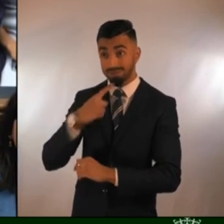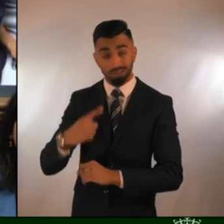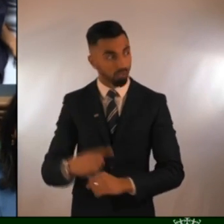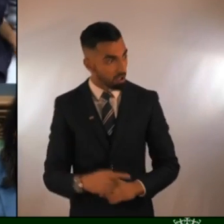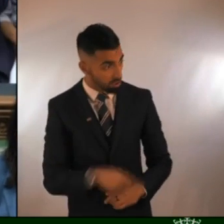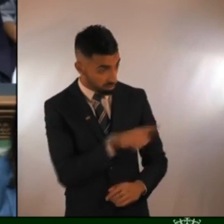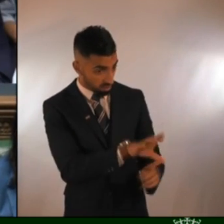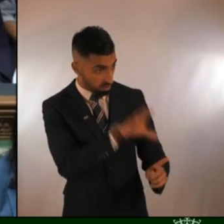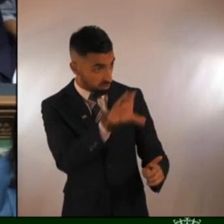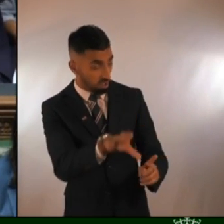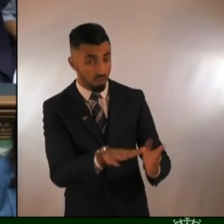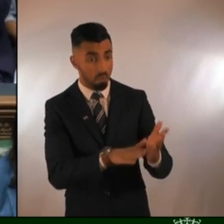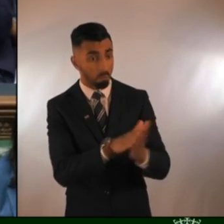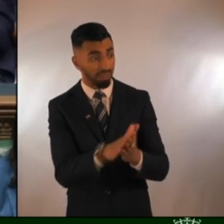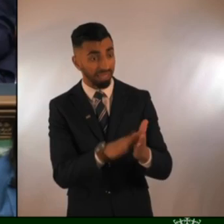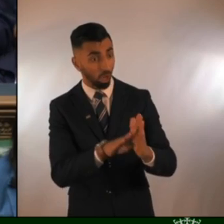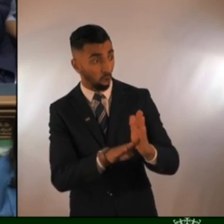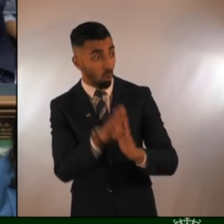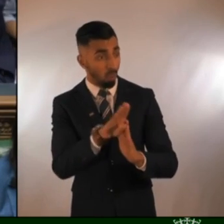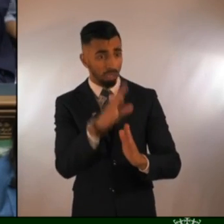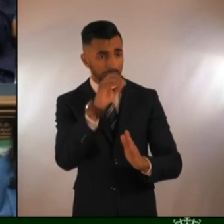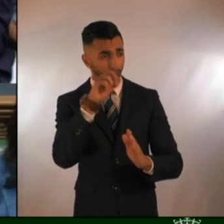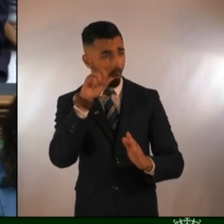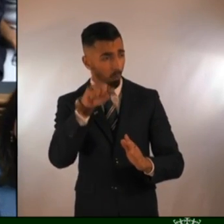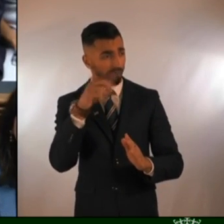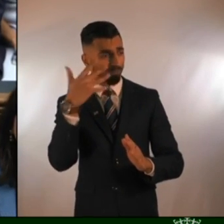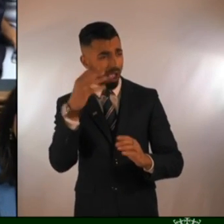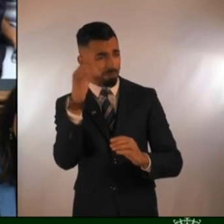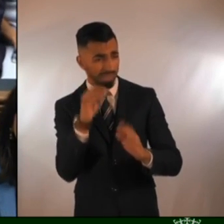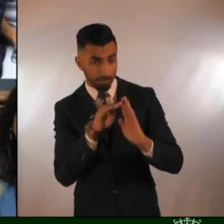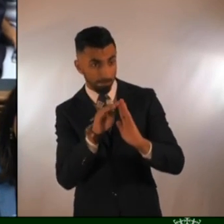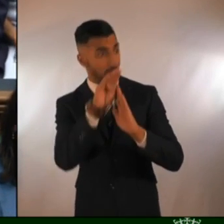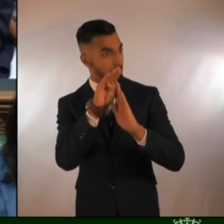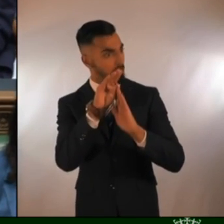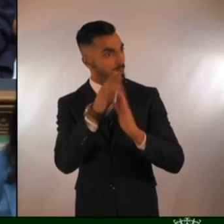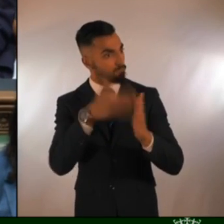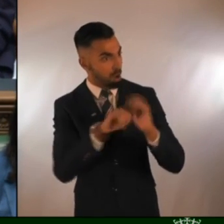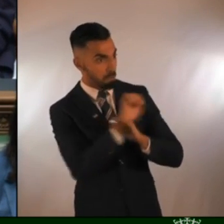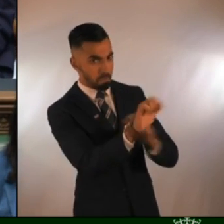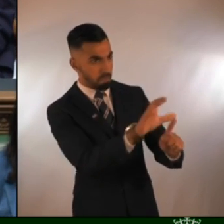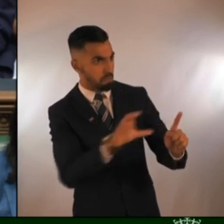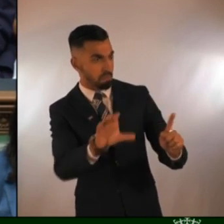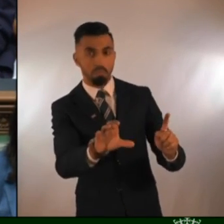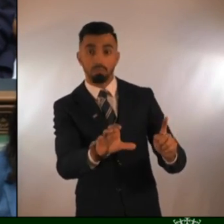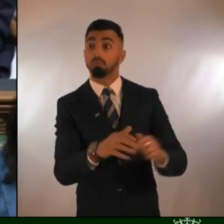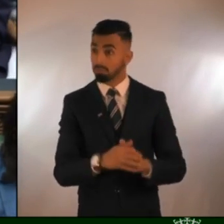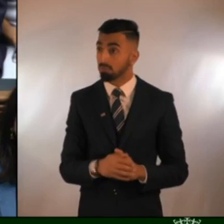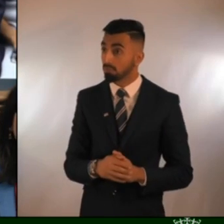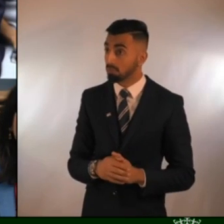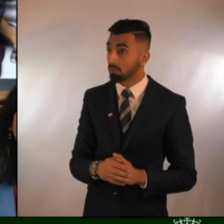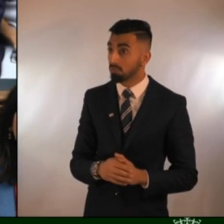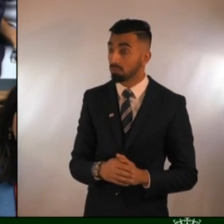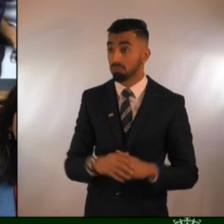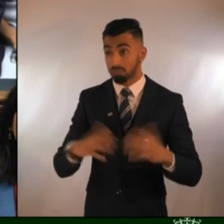have been. For the benefit of the House, the GDP forecast, without fully accounting for the impact of coronavirus, would have